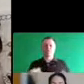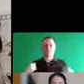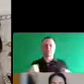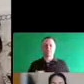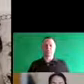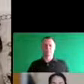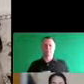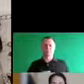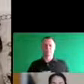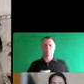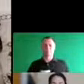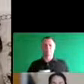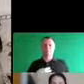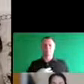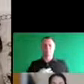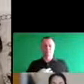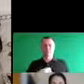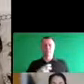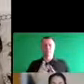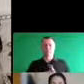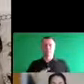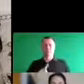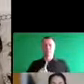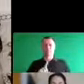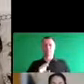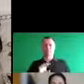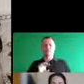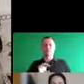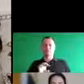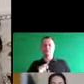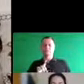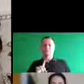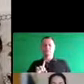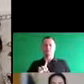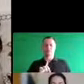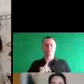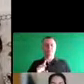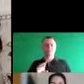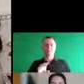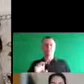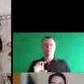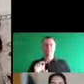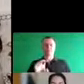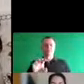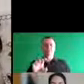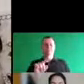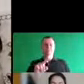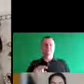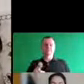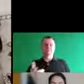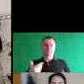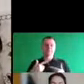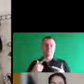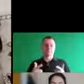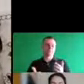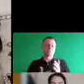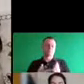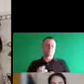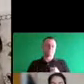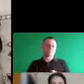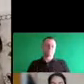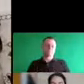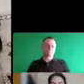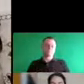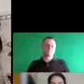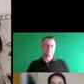complete, to track the movement. But even that, we had a lot of technical difficulties. A